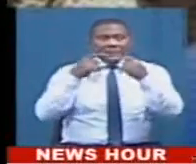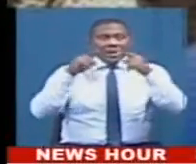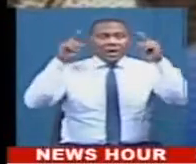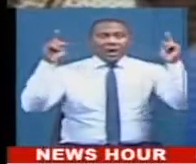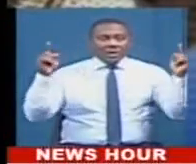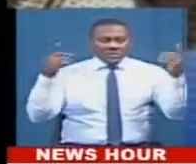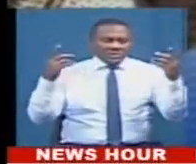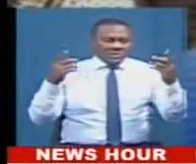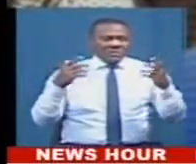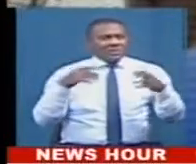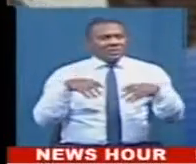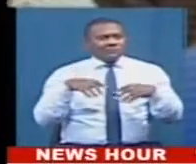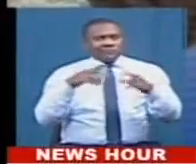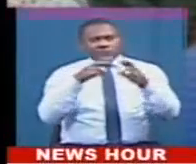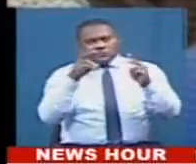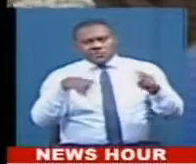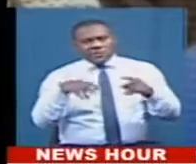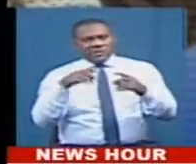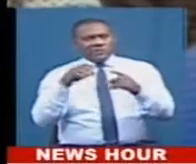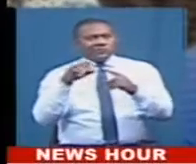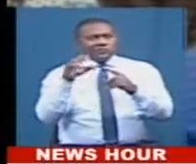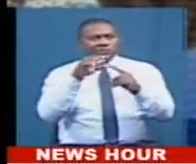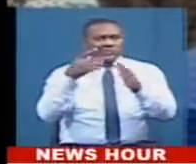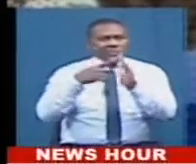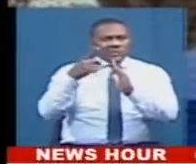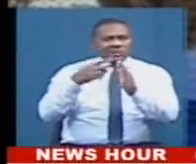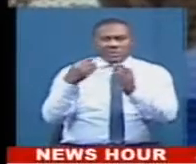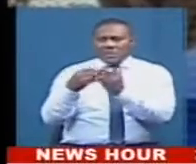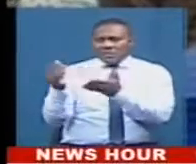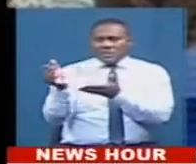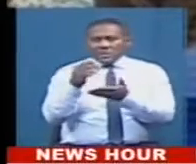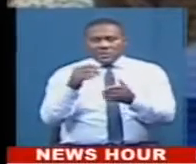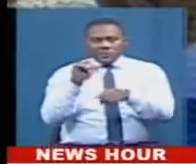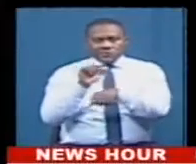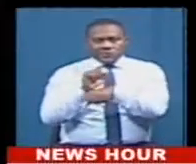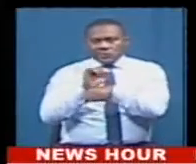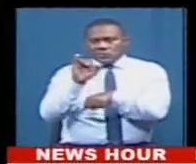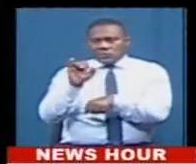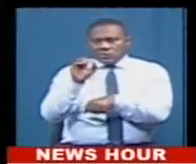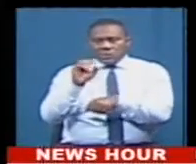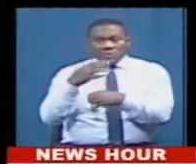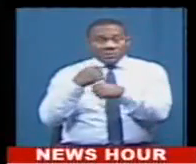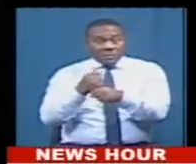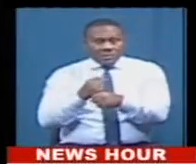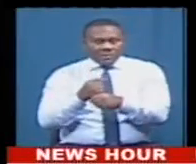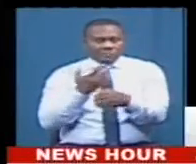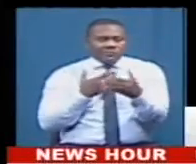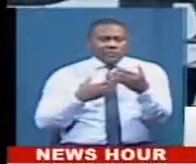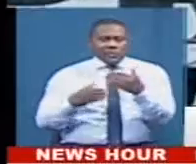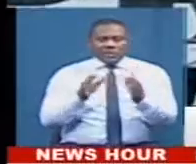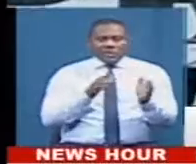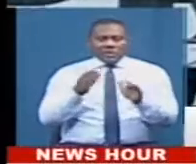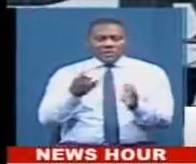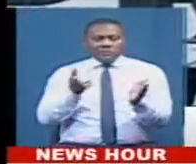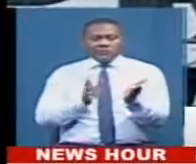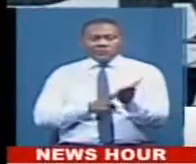on rural and urban development, revenue mobilization, job creation, and information on births and deaths